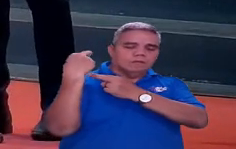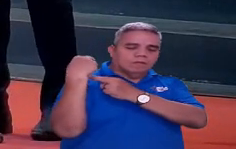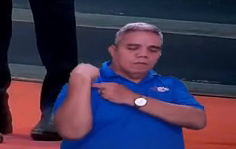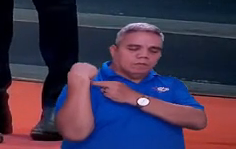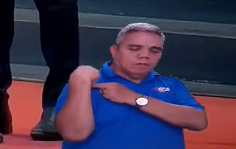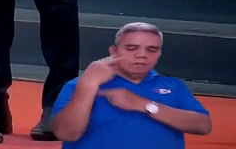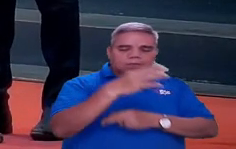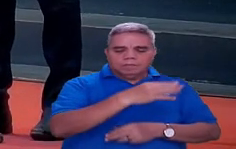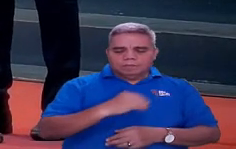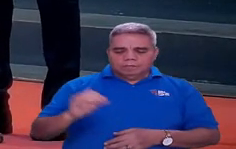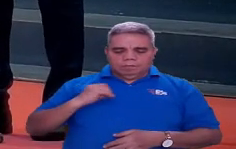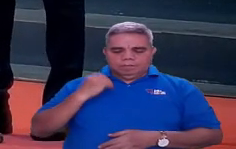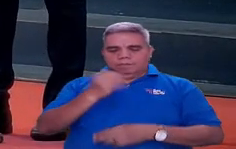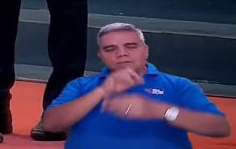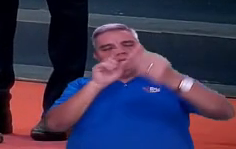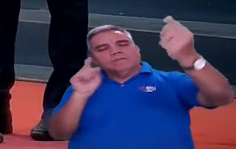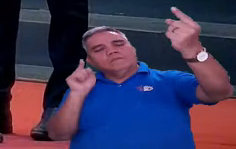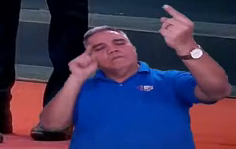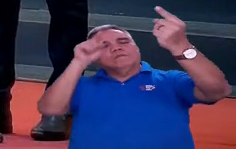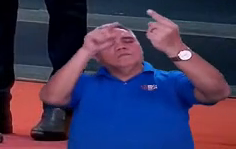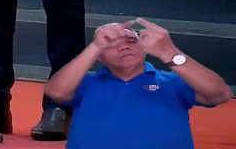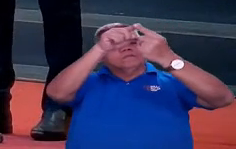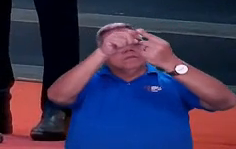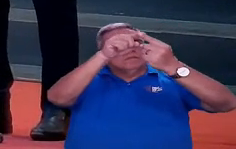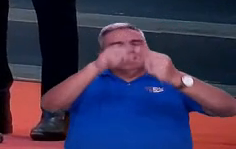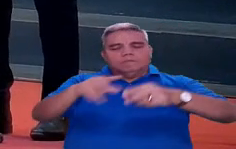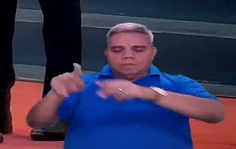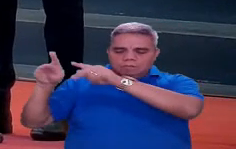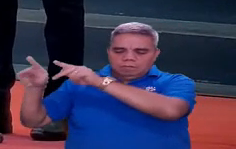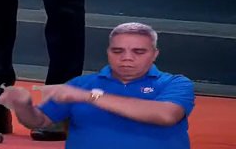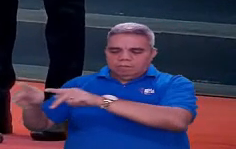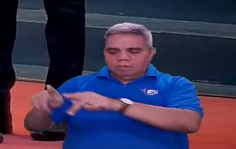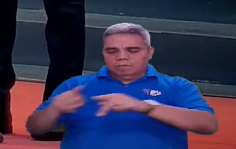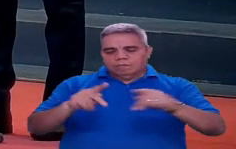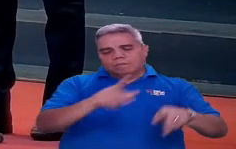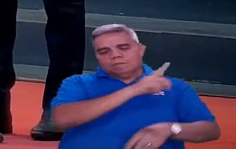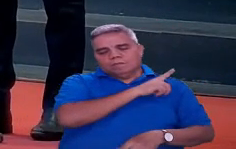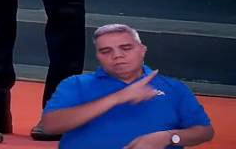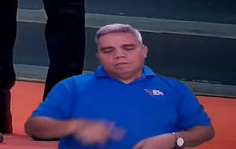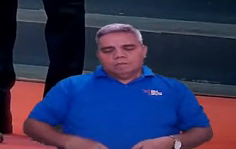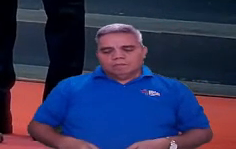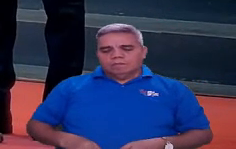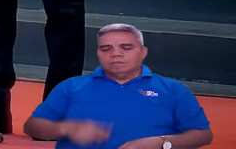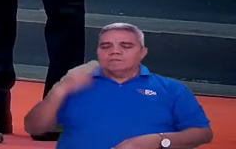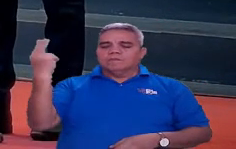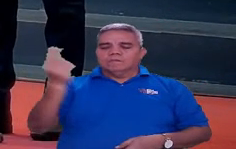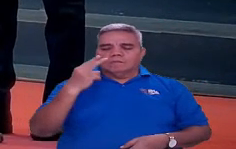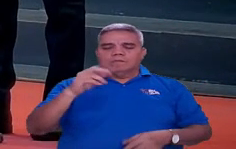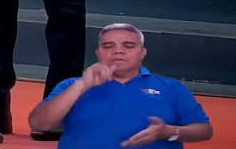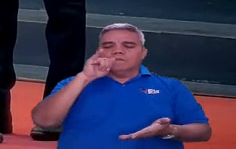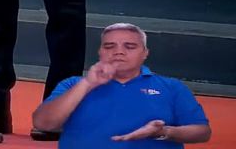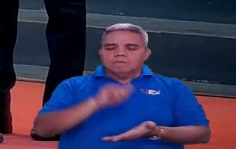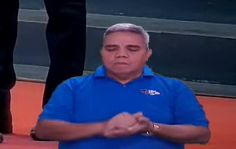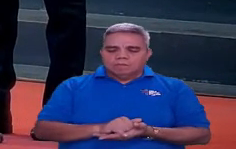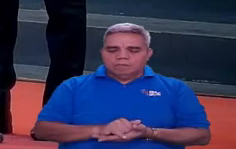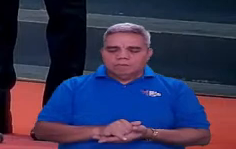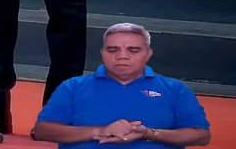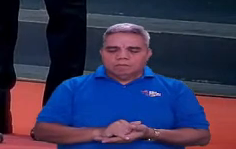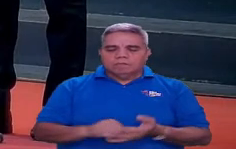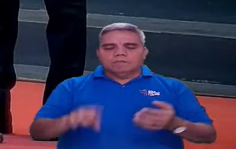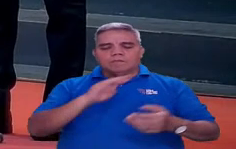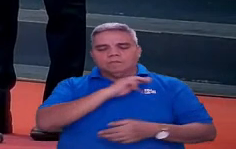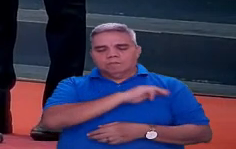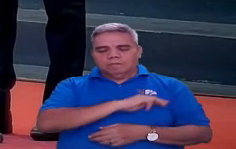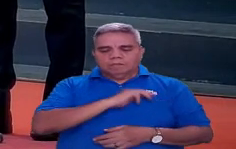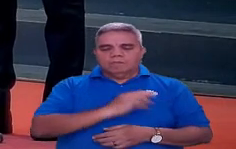responsibility. This is our goal. This is our plan, Panginoon, Lord, and your plan, Panginoon, na ang